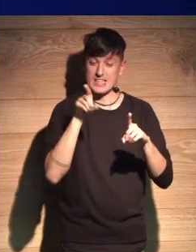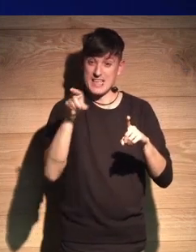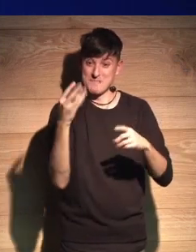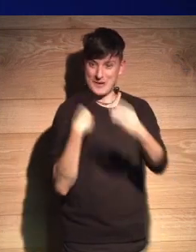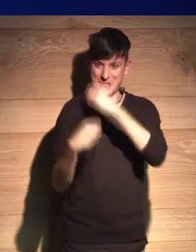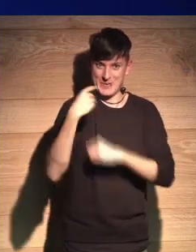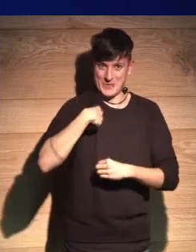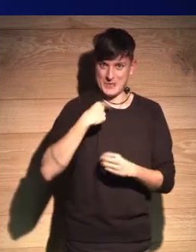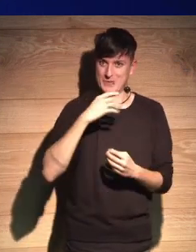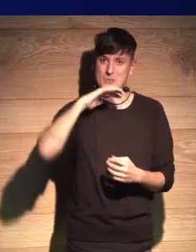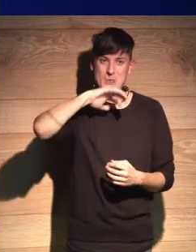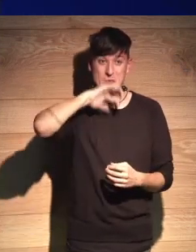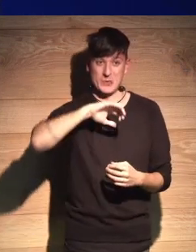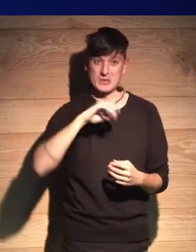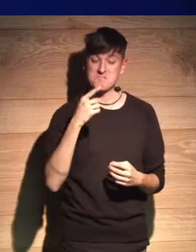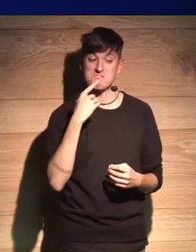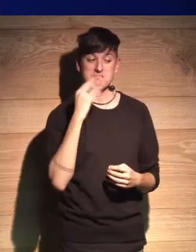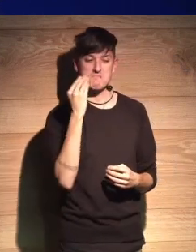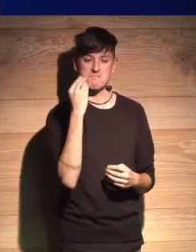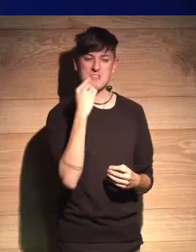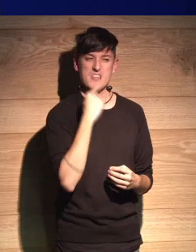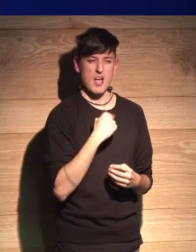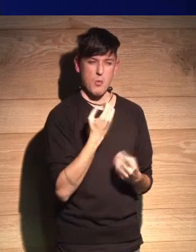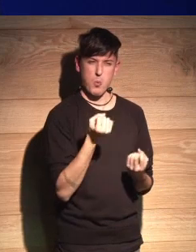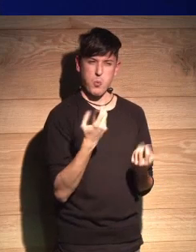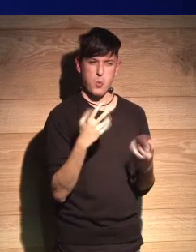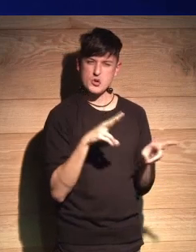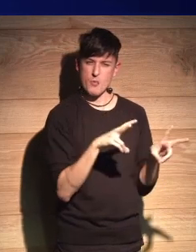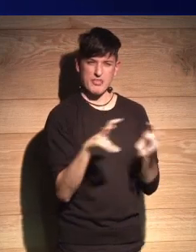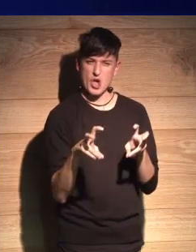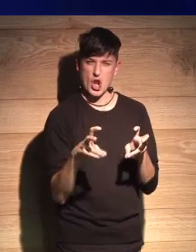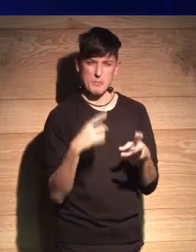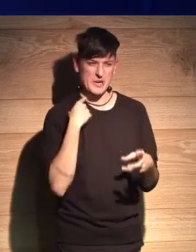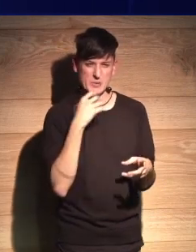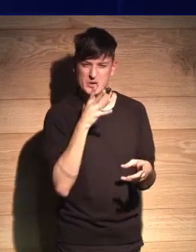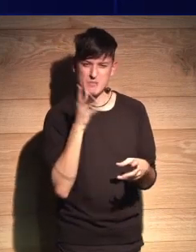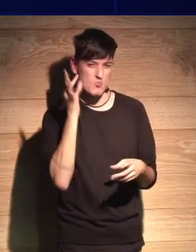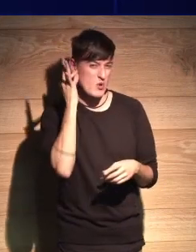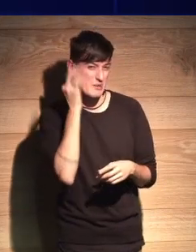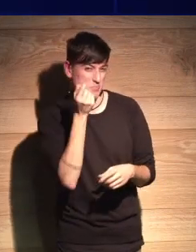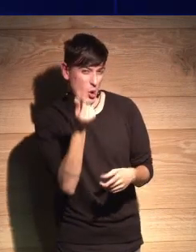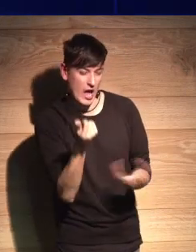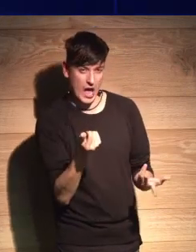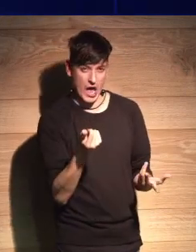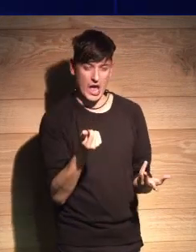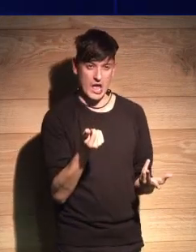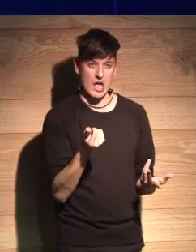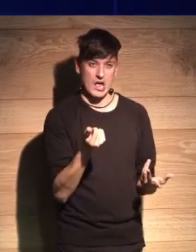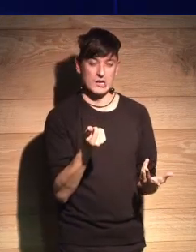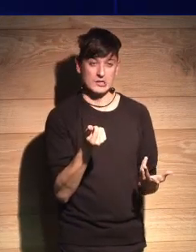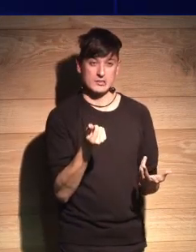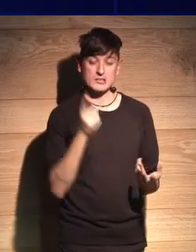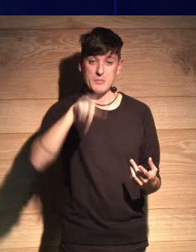us. She was rather asking us. She was saying how much innovation is being thrown away due to the